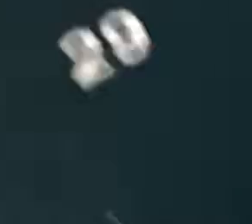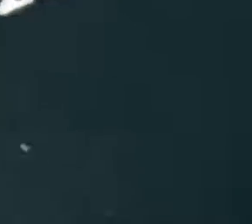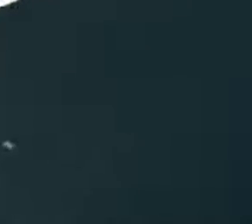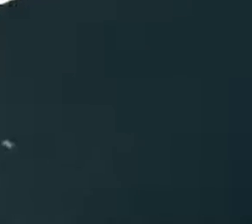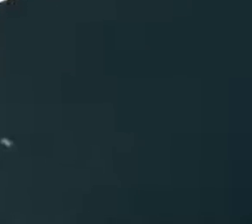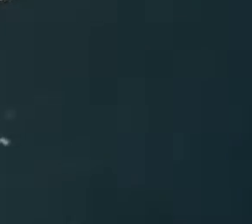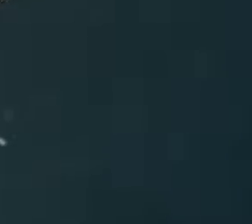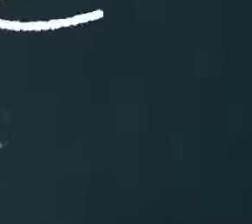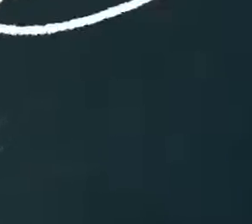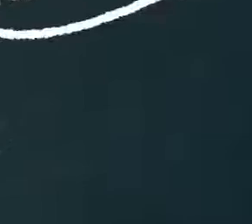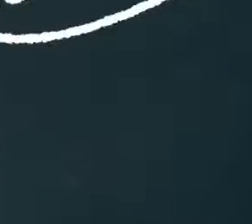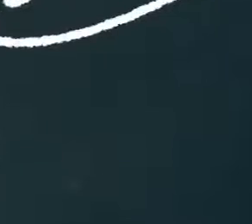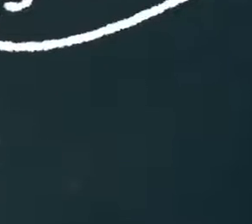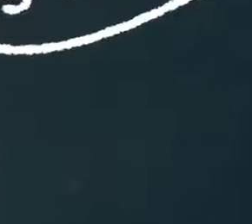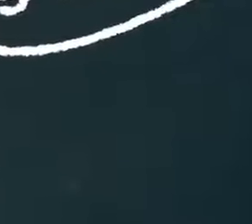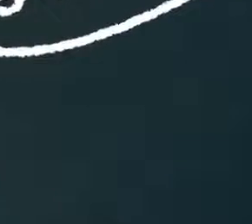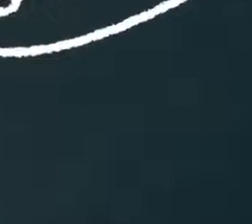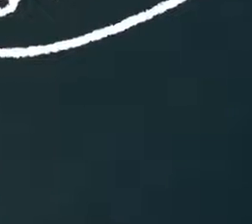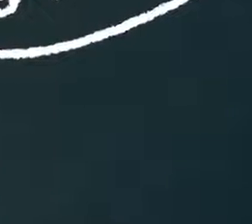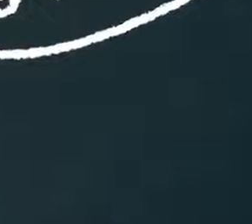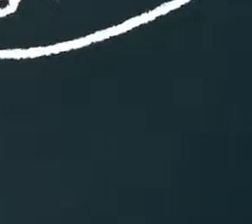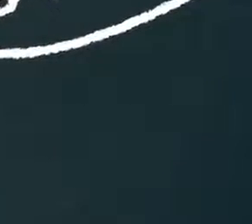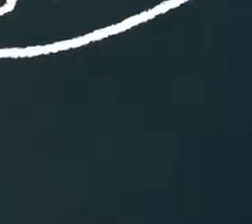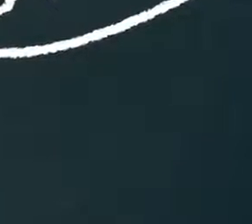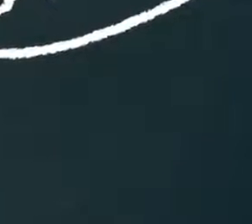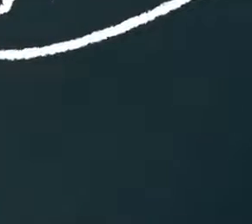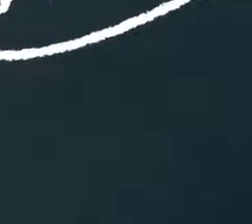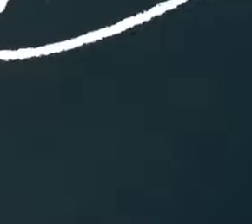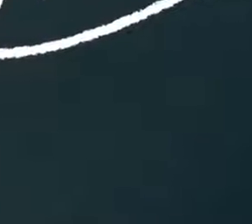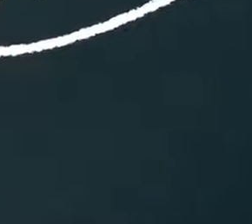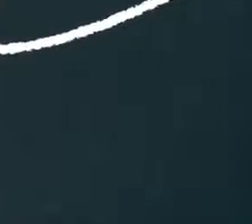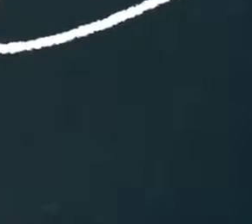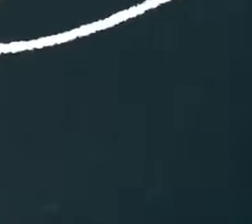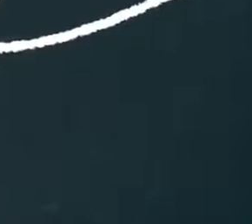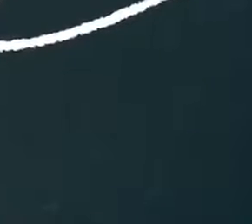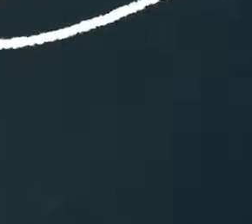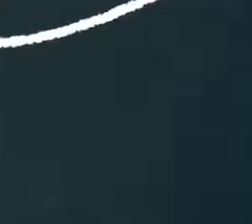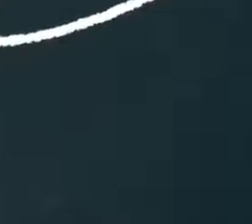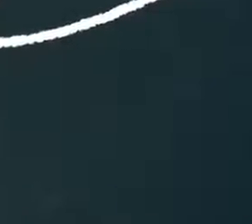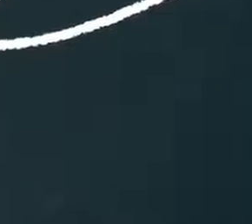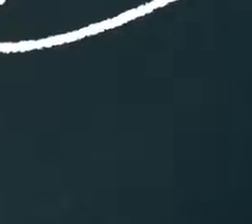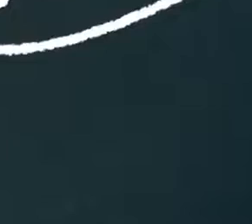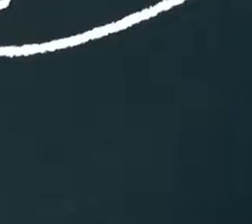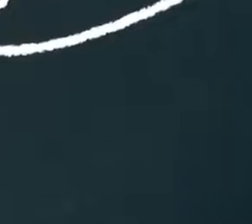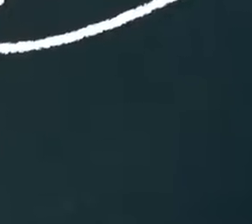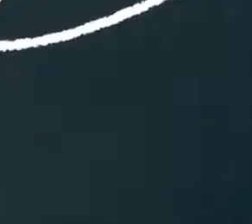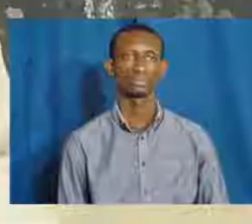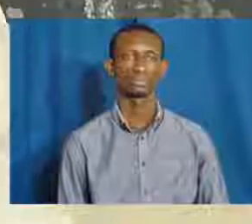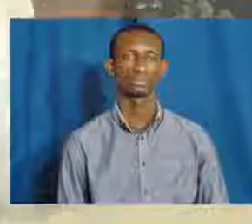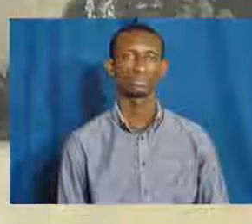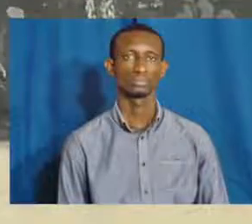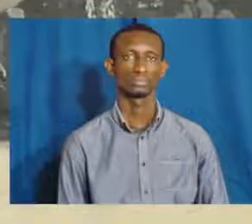Welcome to Study Time, a televised home learning program produced by Rwanda Education